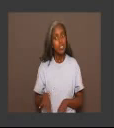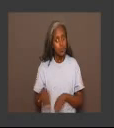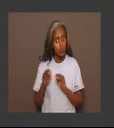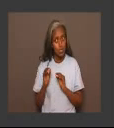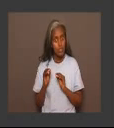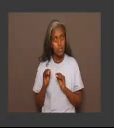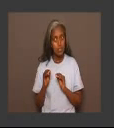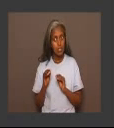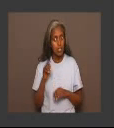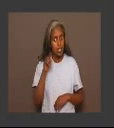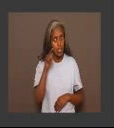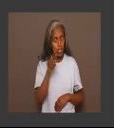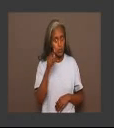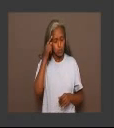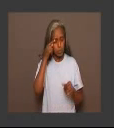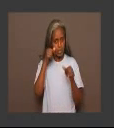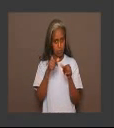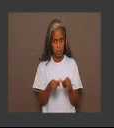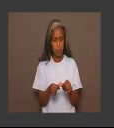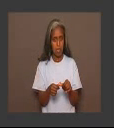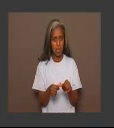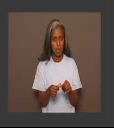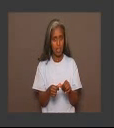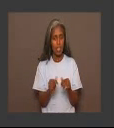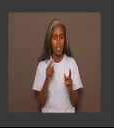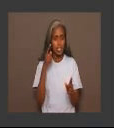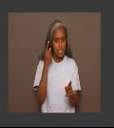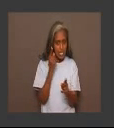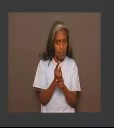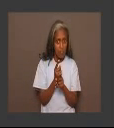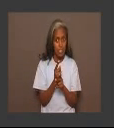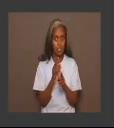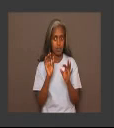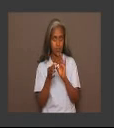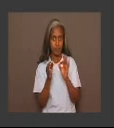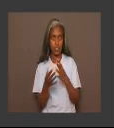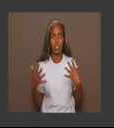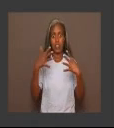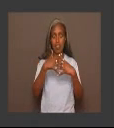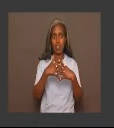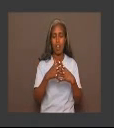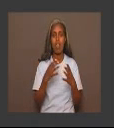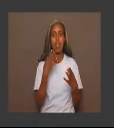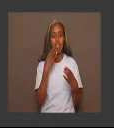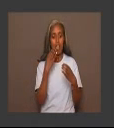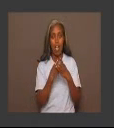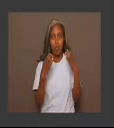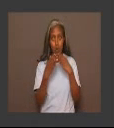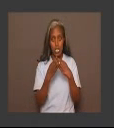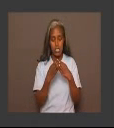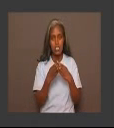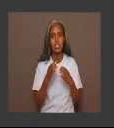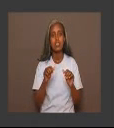Students, as you may remember, a definite integral calculates the